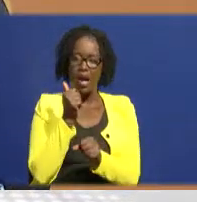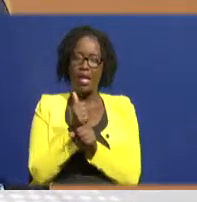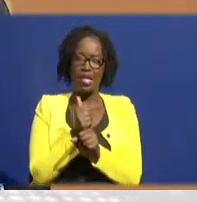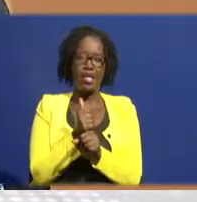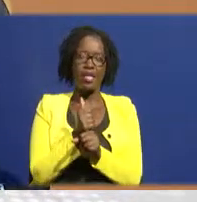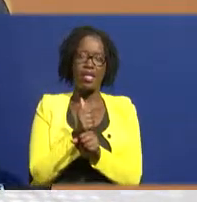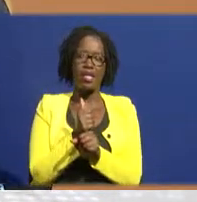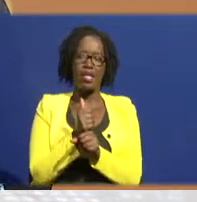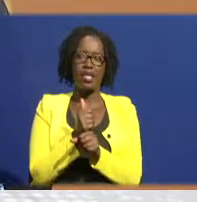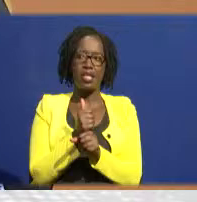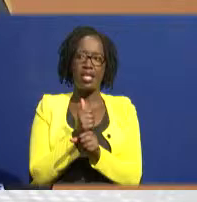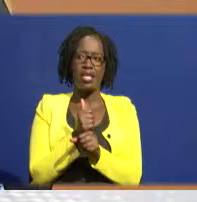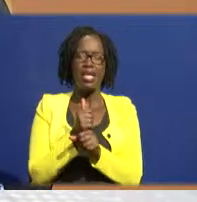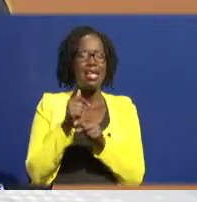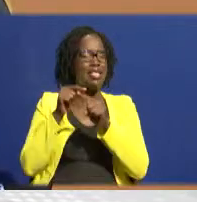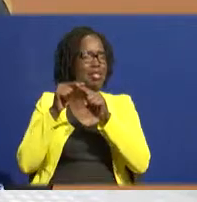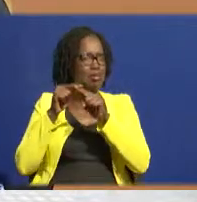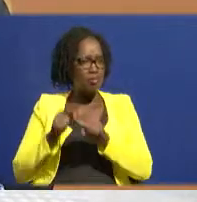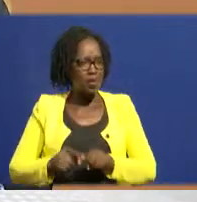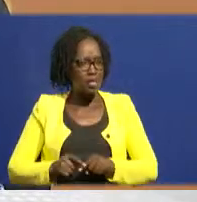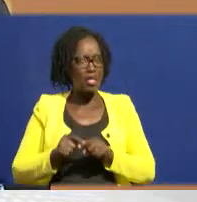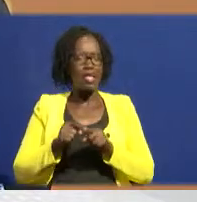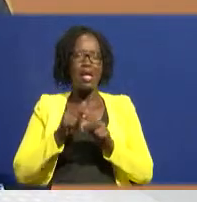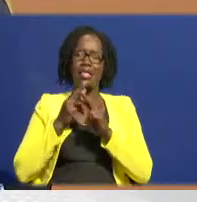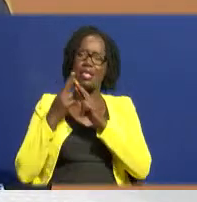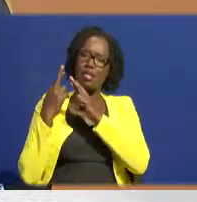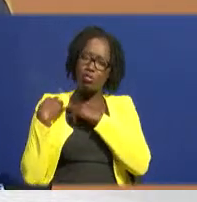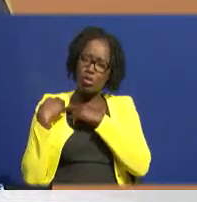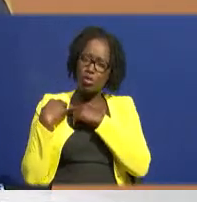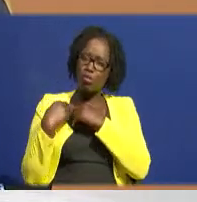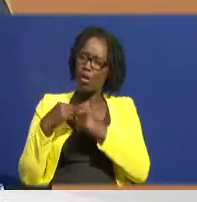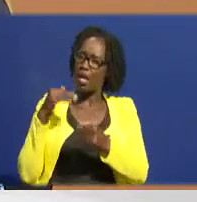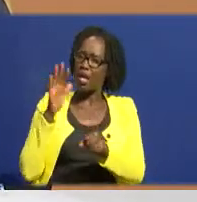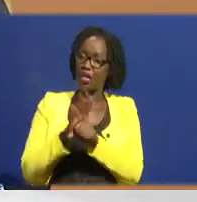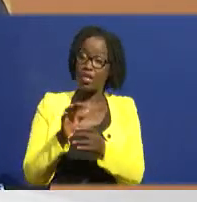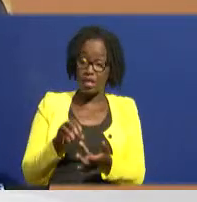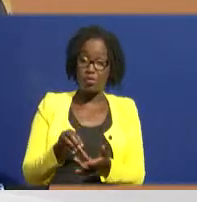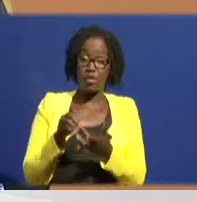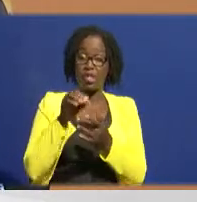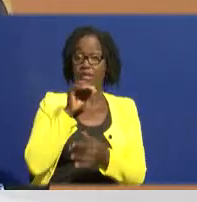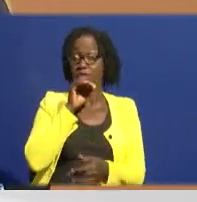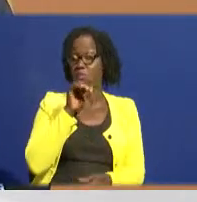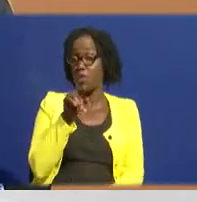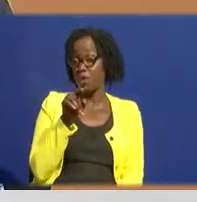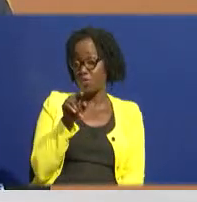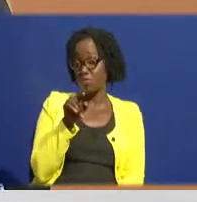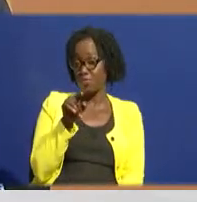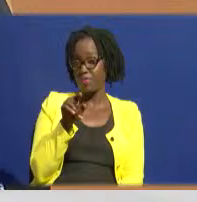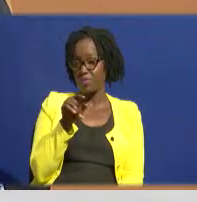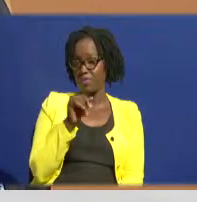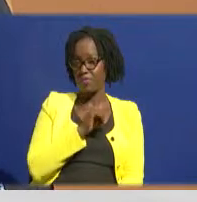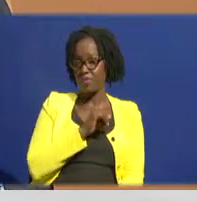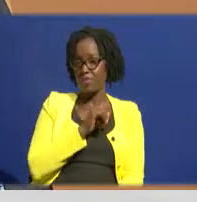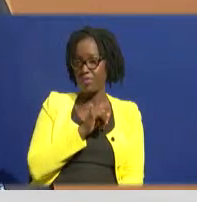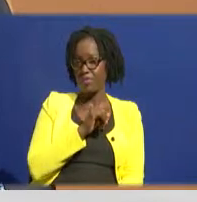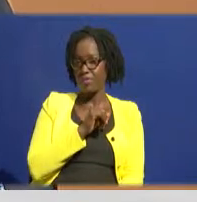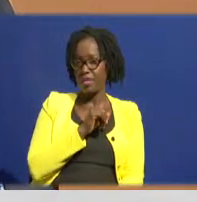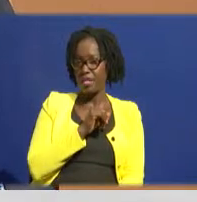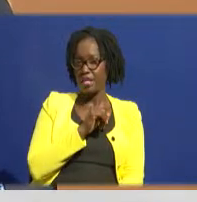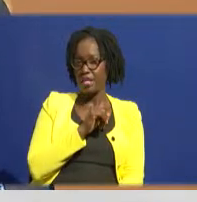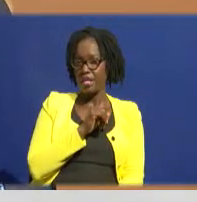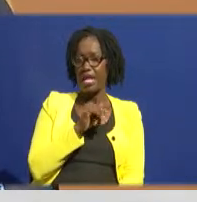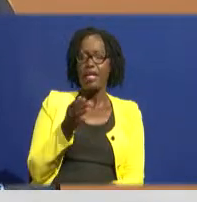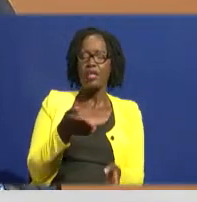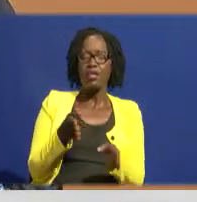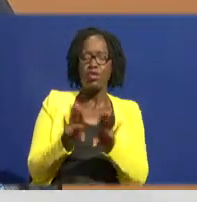a population that is dependent and responsible, and especially when we look at the boy child. And the aspect of